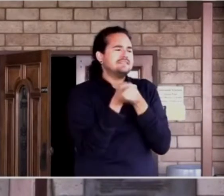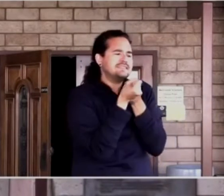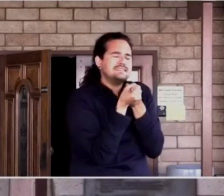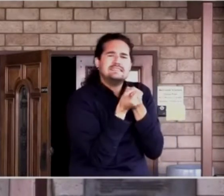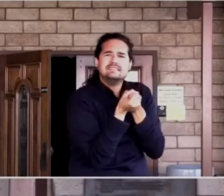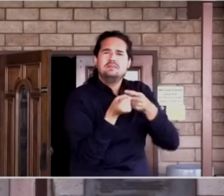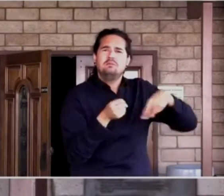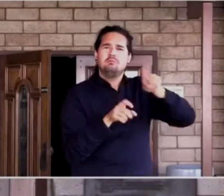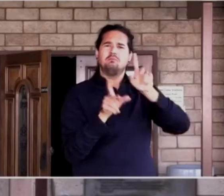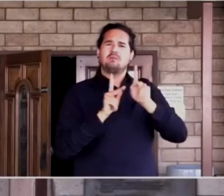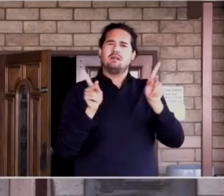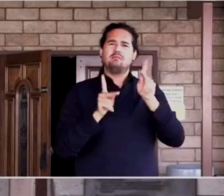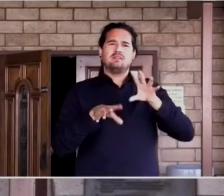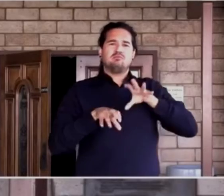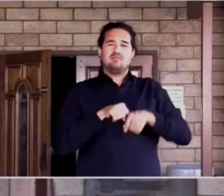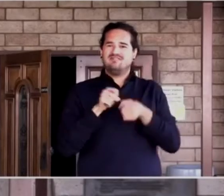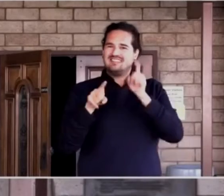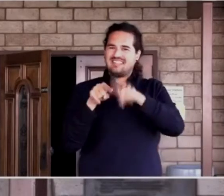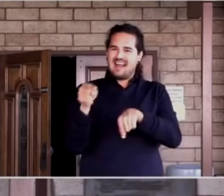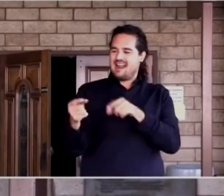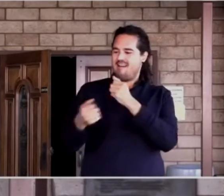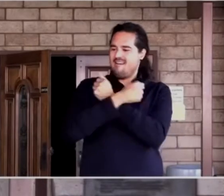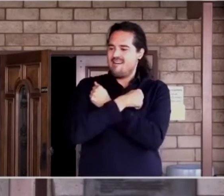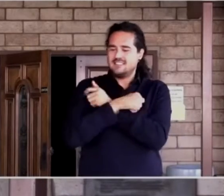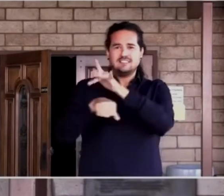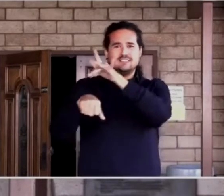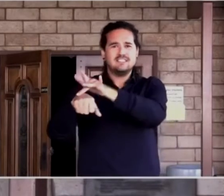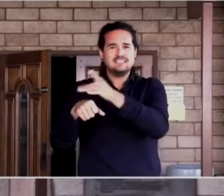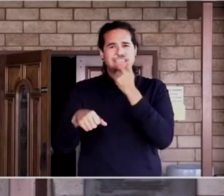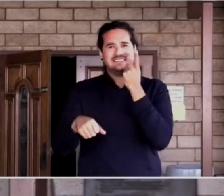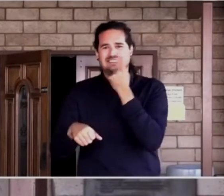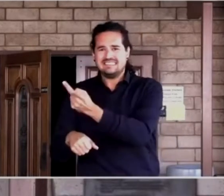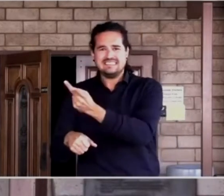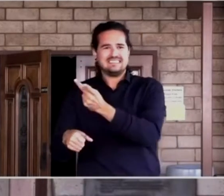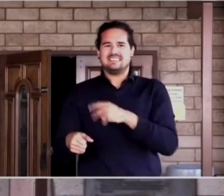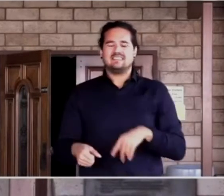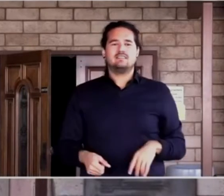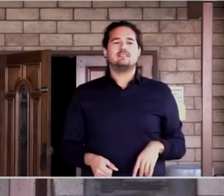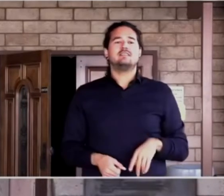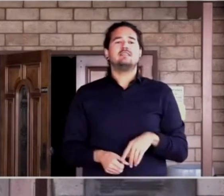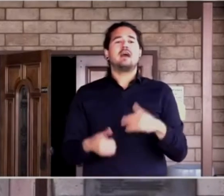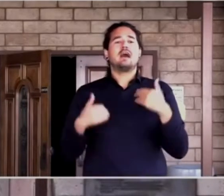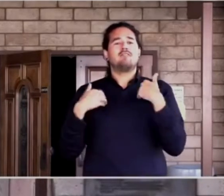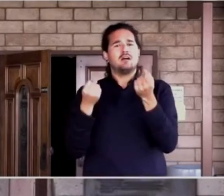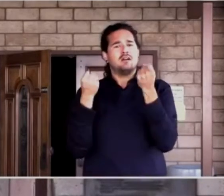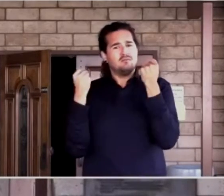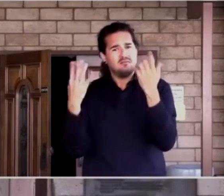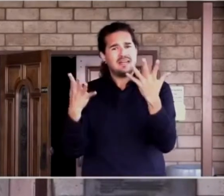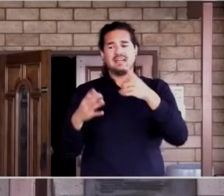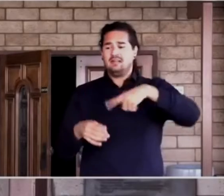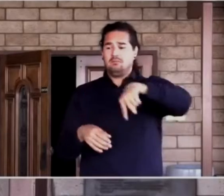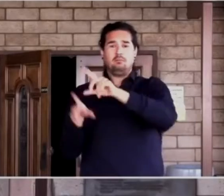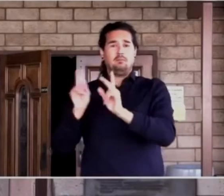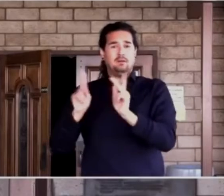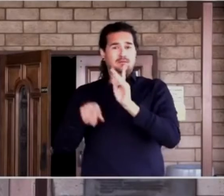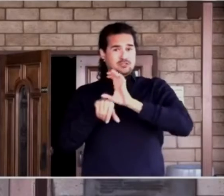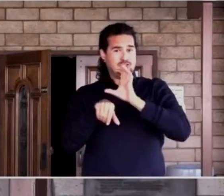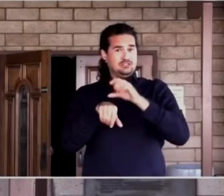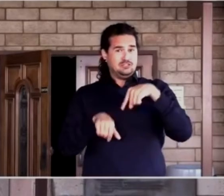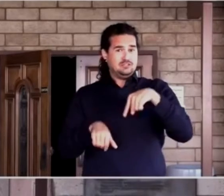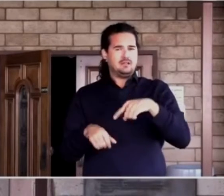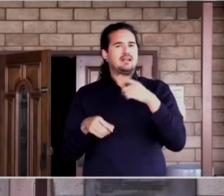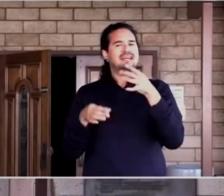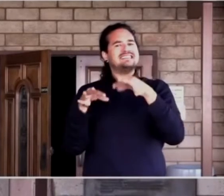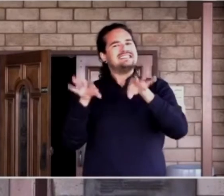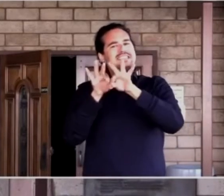us, it has greatly been affected. We have a number of essential workers, a number of individuals that aren't able to stay home and not have